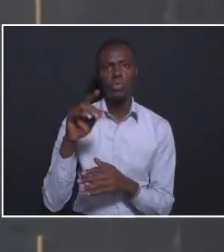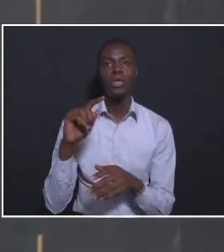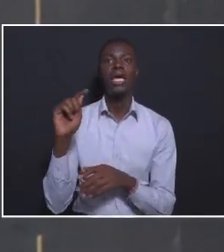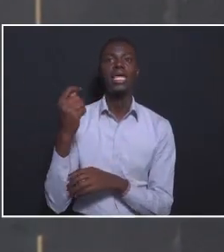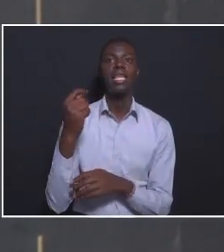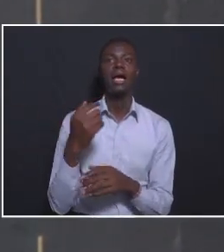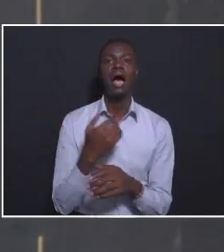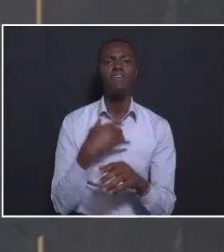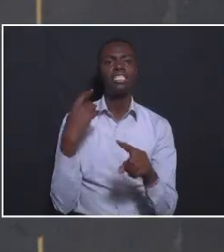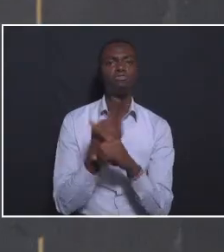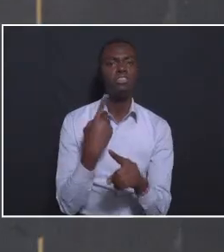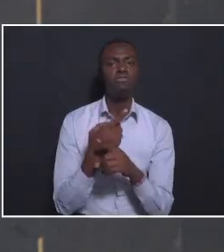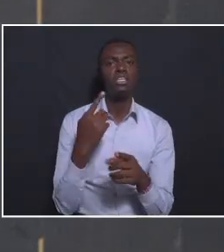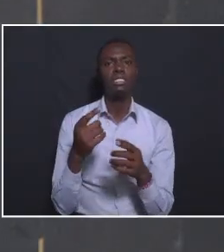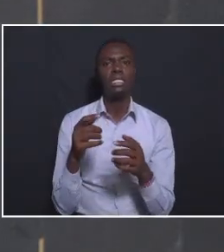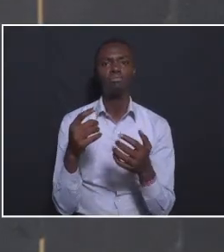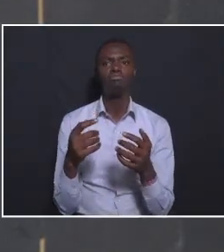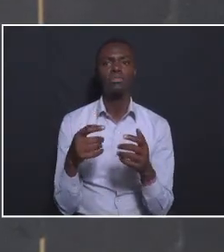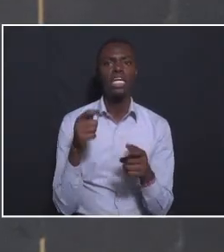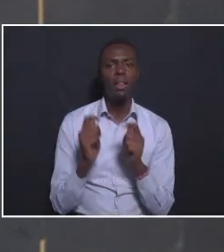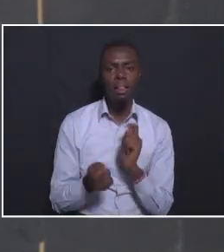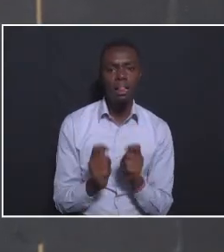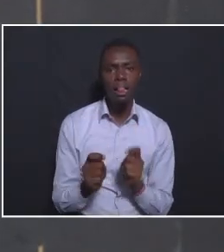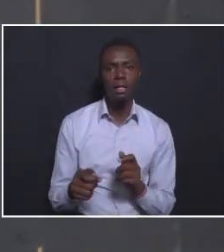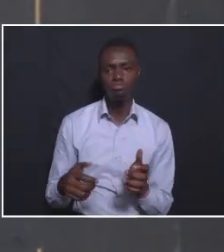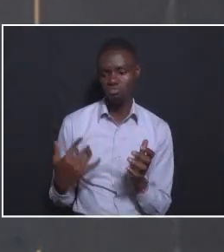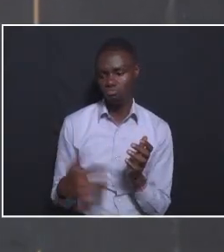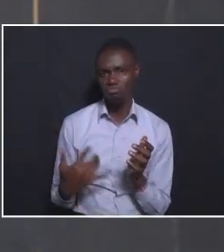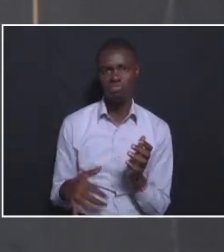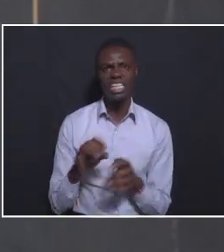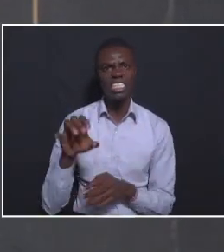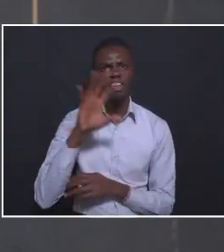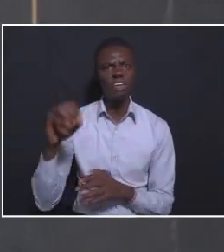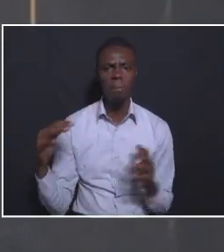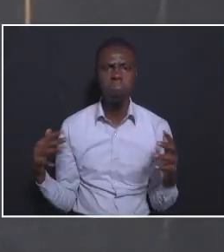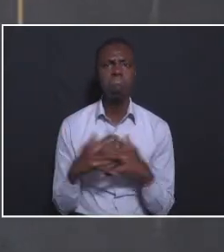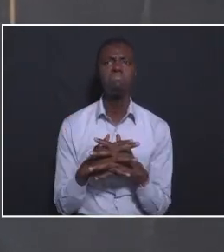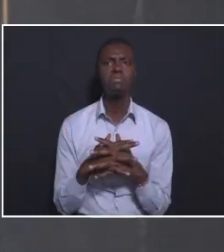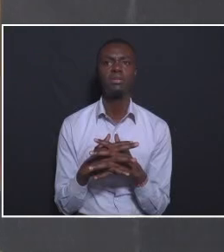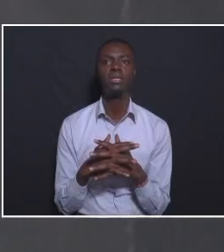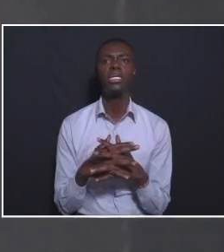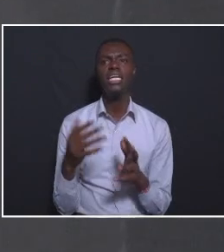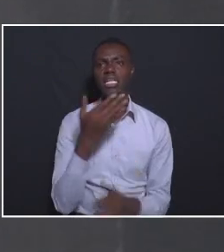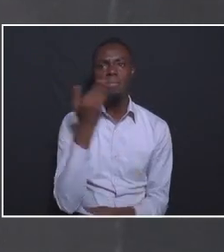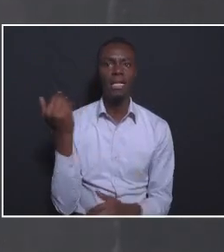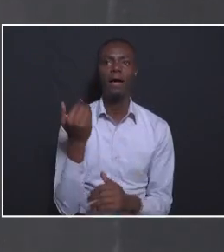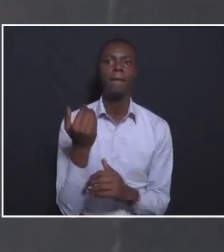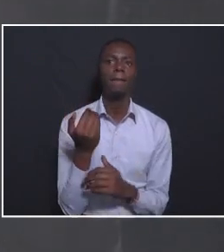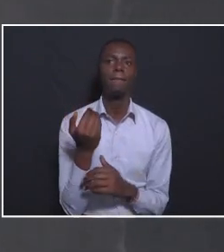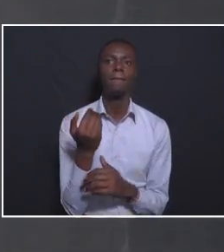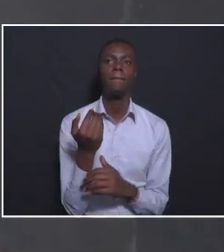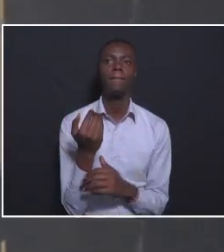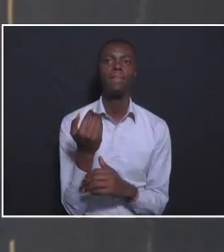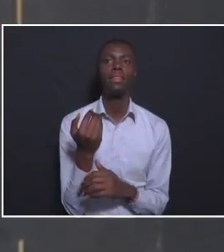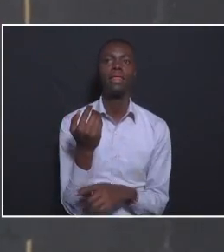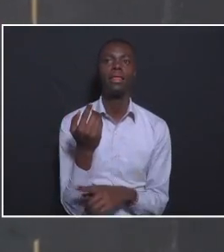lot of instruments as well. We're very percussive people as Africans. And benga, where's benga from?